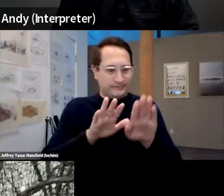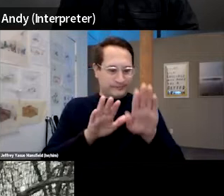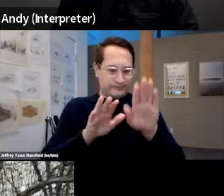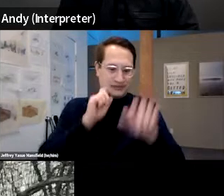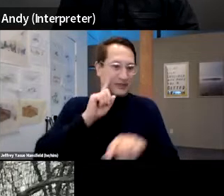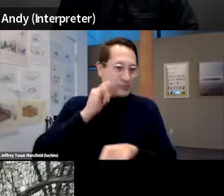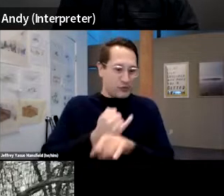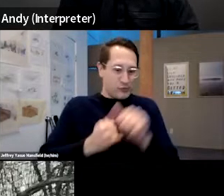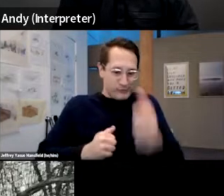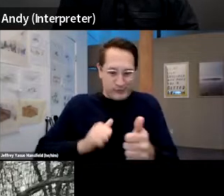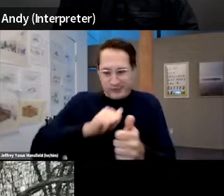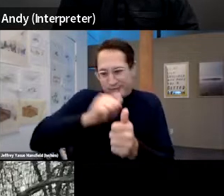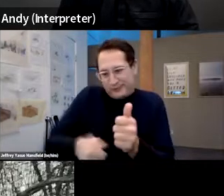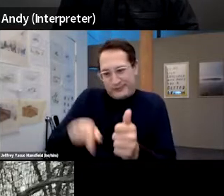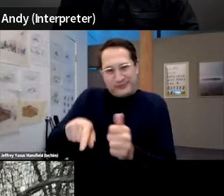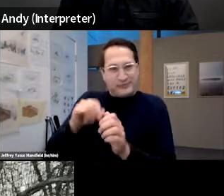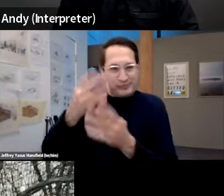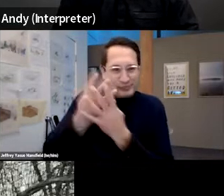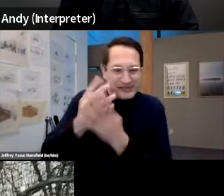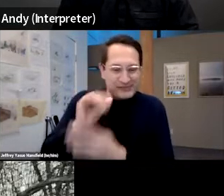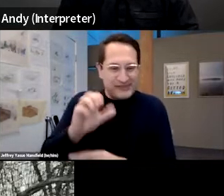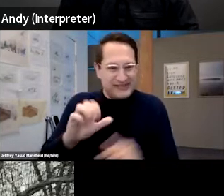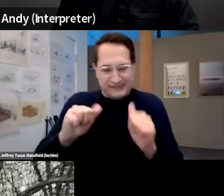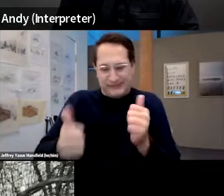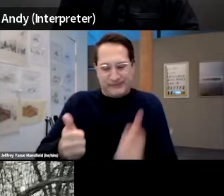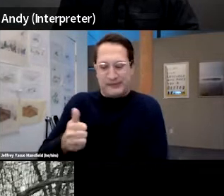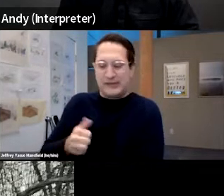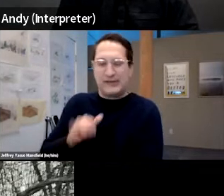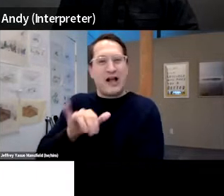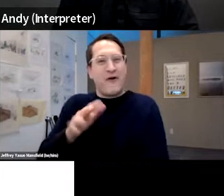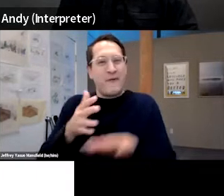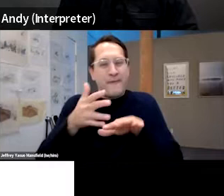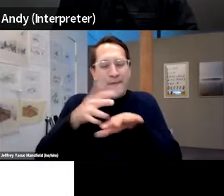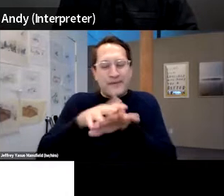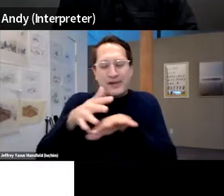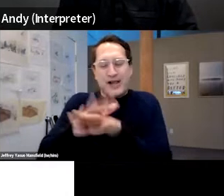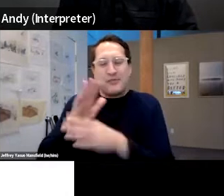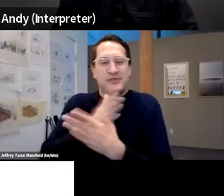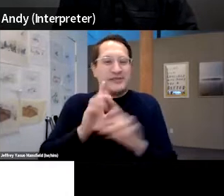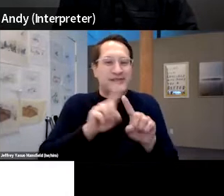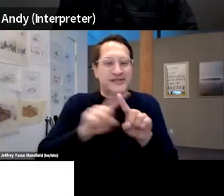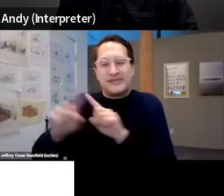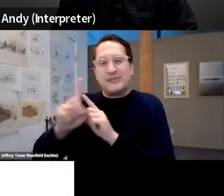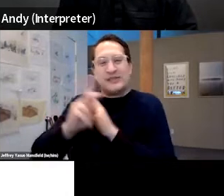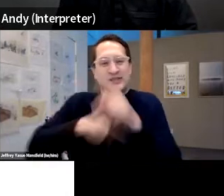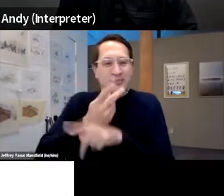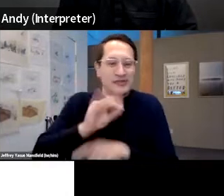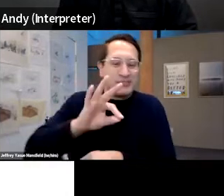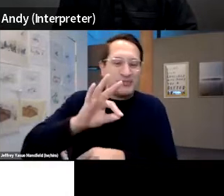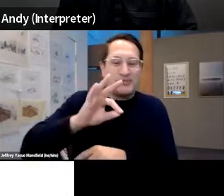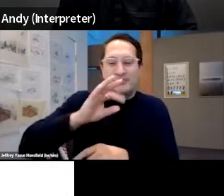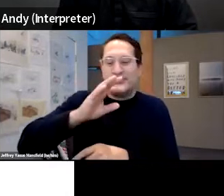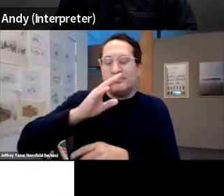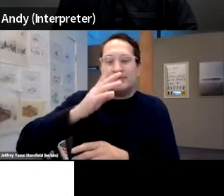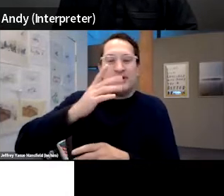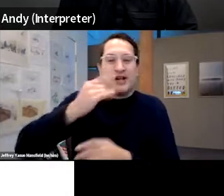highway sign showing the School for the Deaf right next to a prison facility. This overlap between these